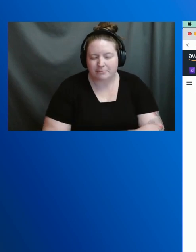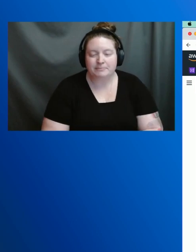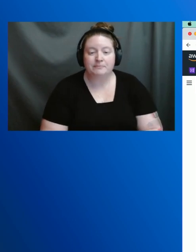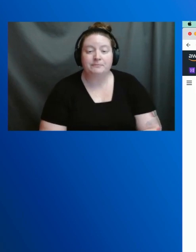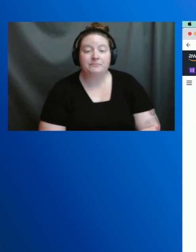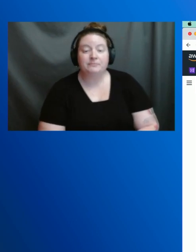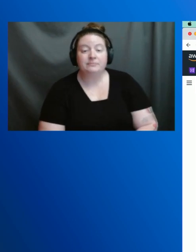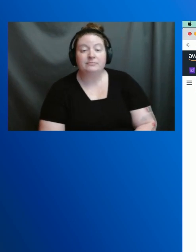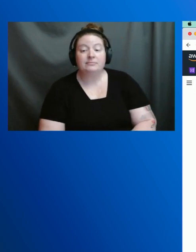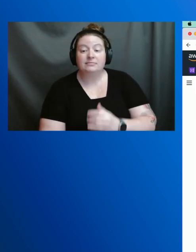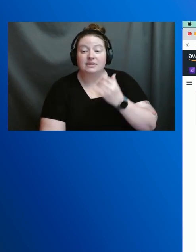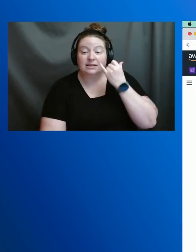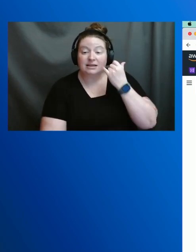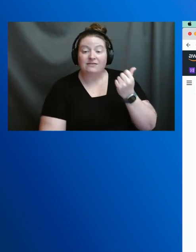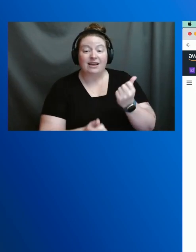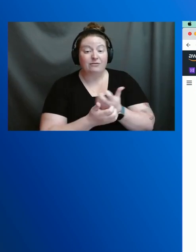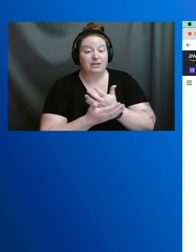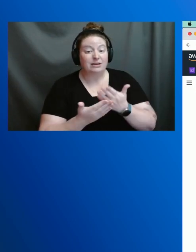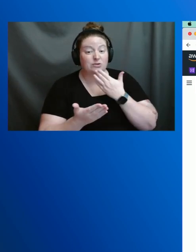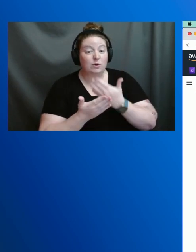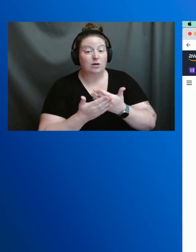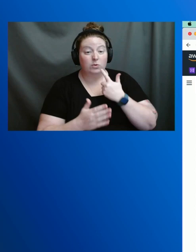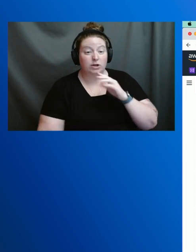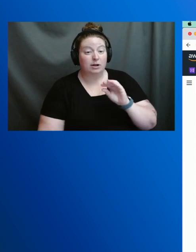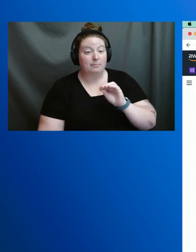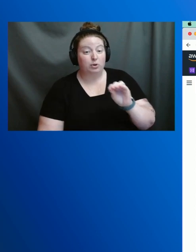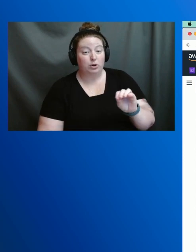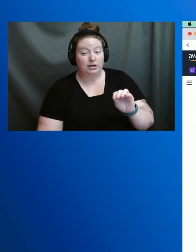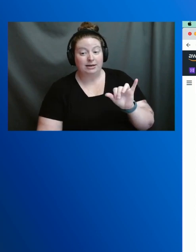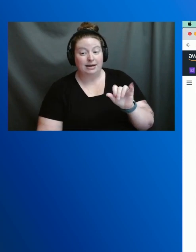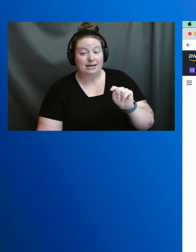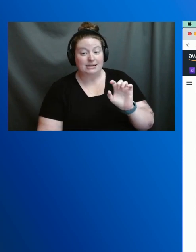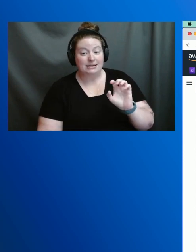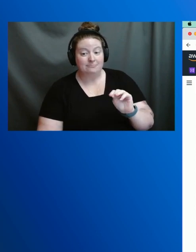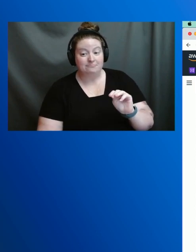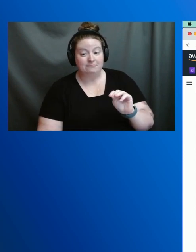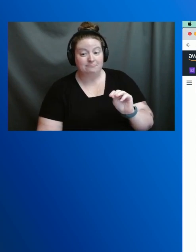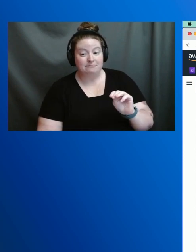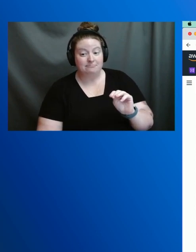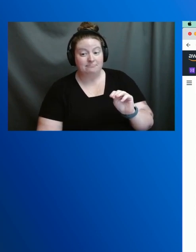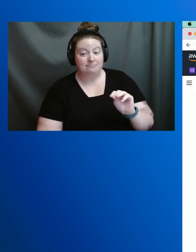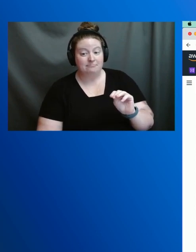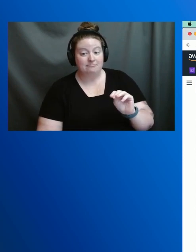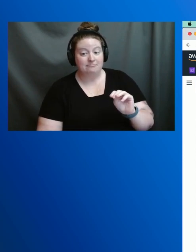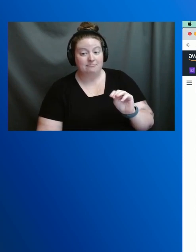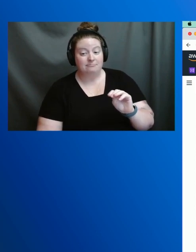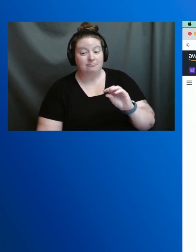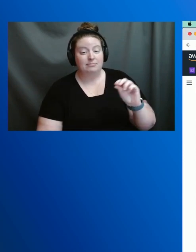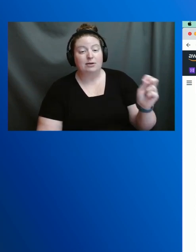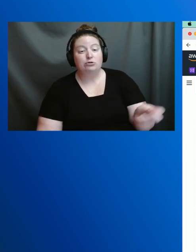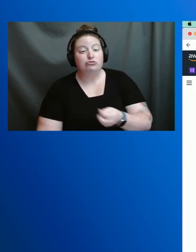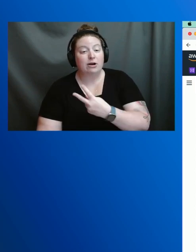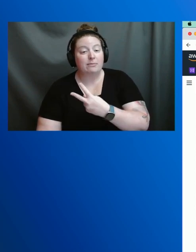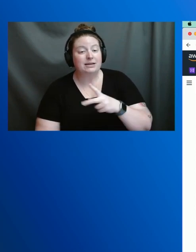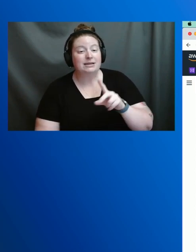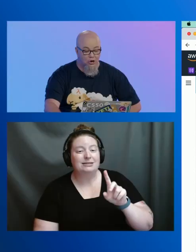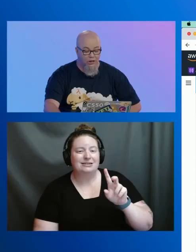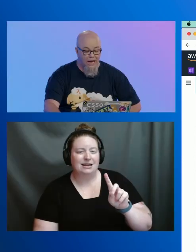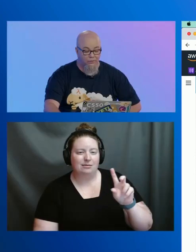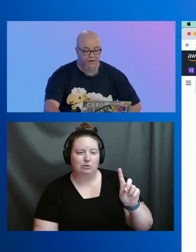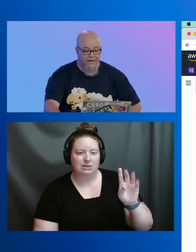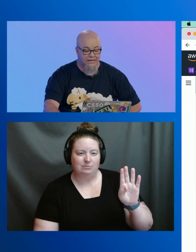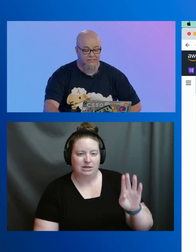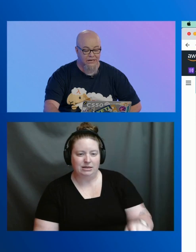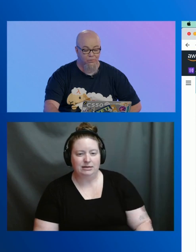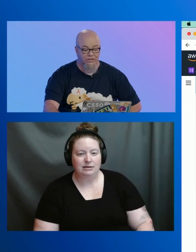we're going to do a put item, and we'll drop that into DynamoDB. If, however, I don't